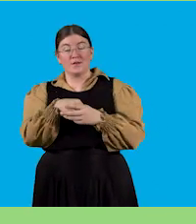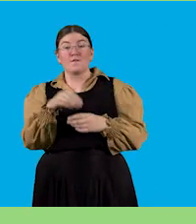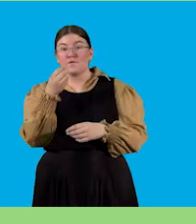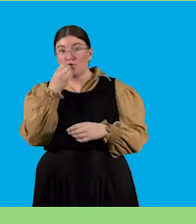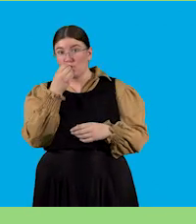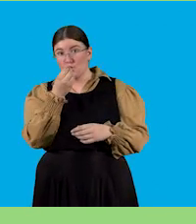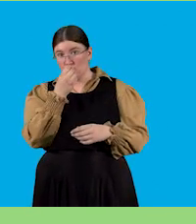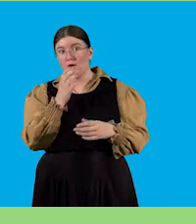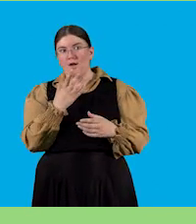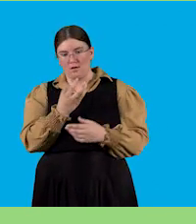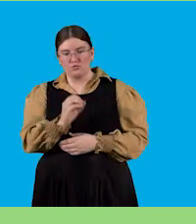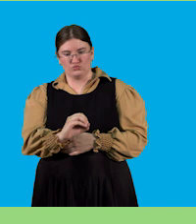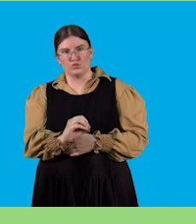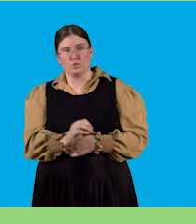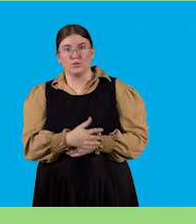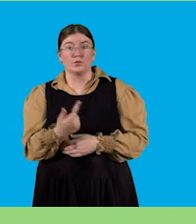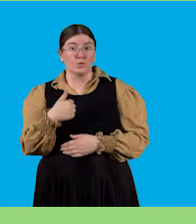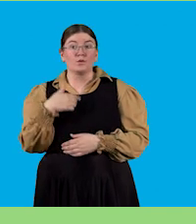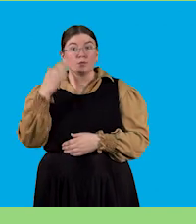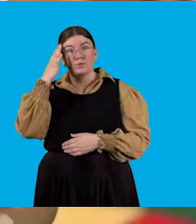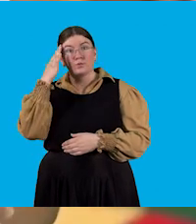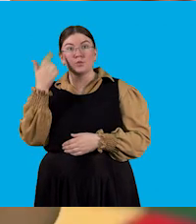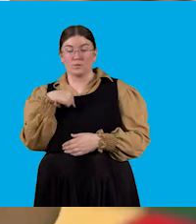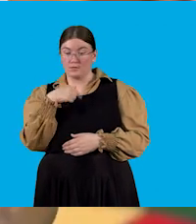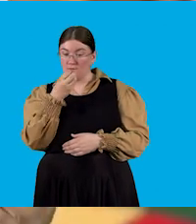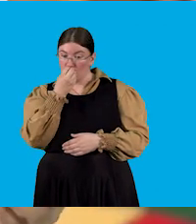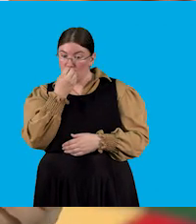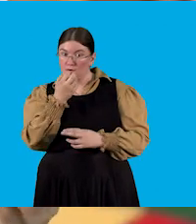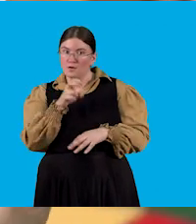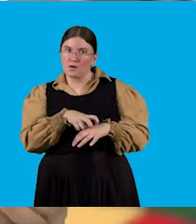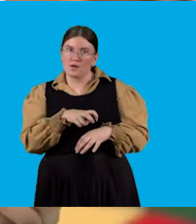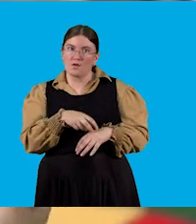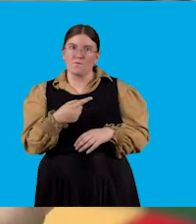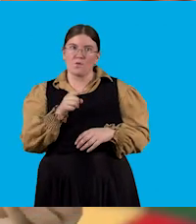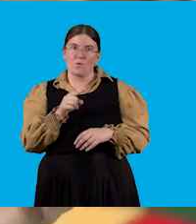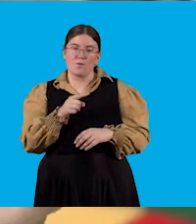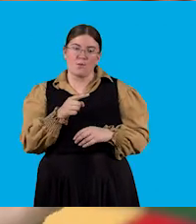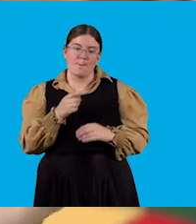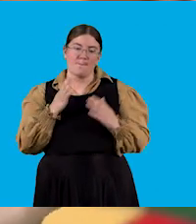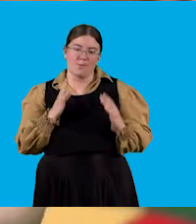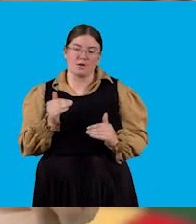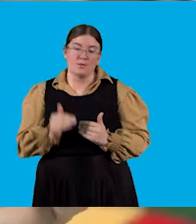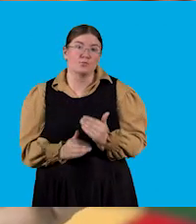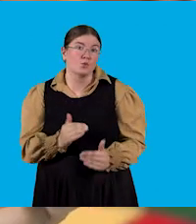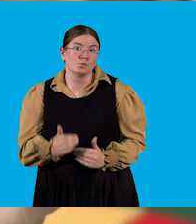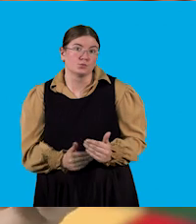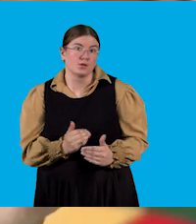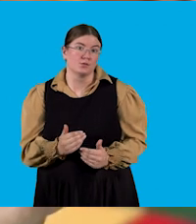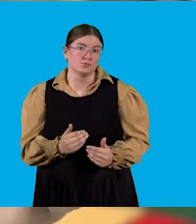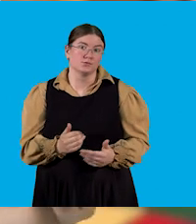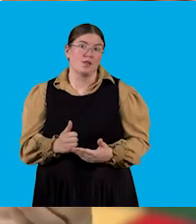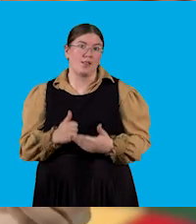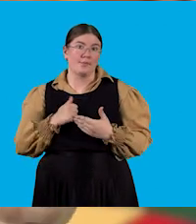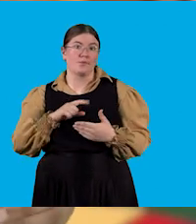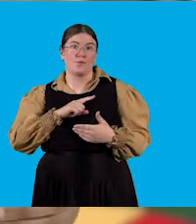in food. Now, we by now should know that we need food to help with processes that happen